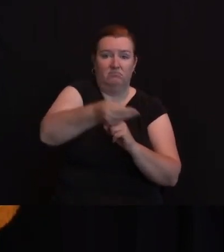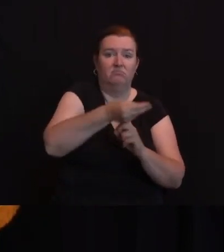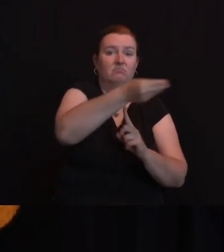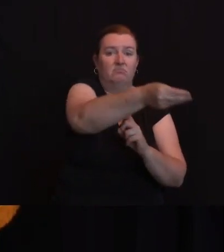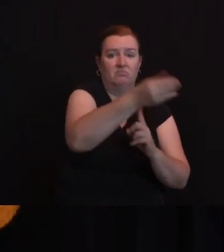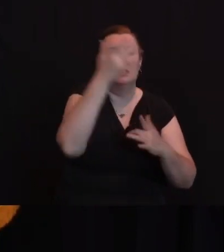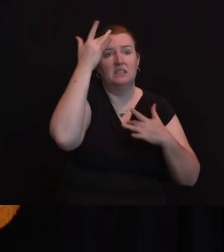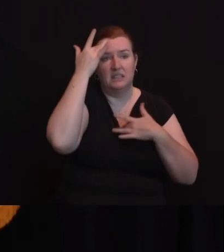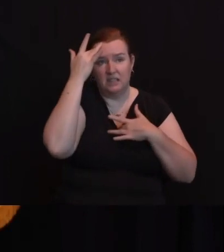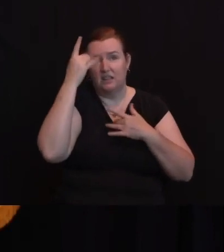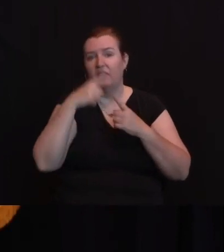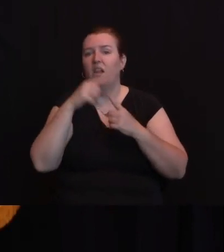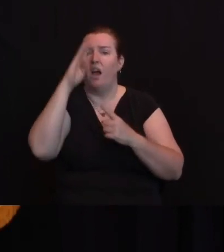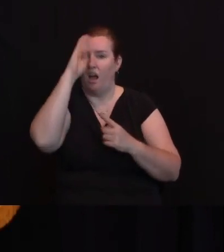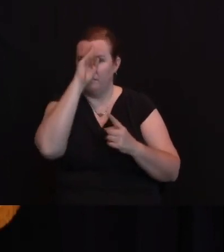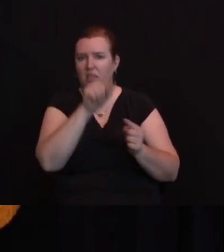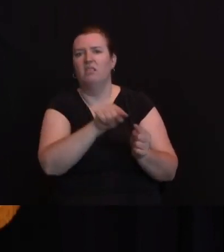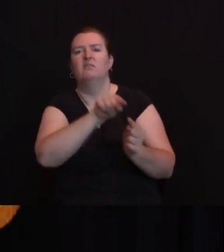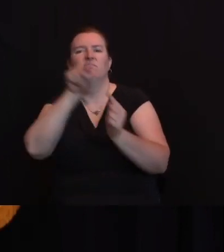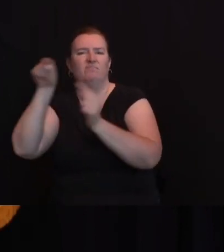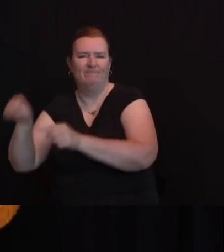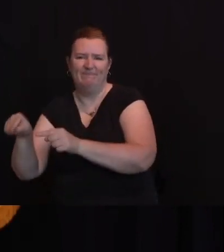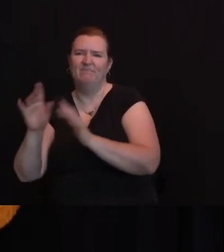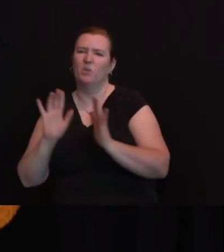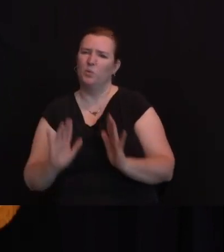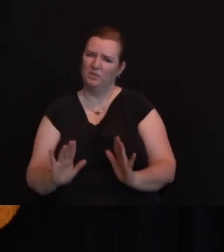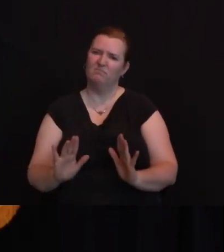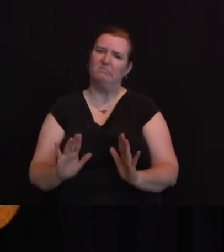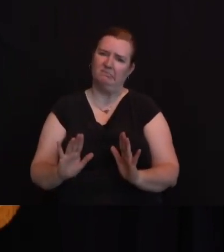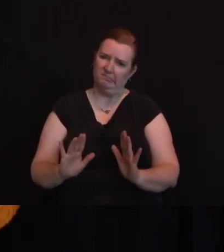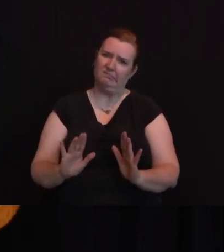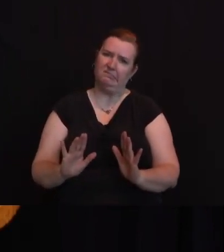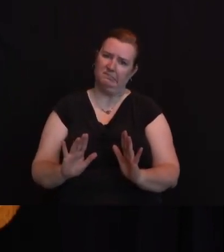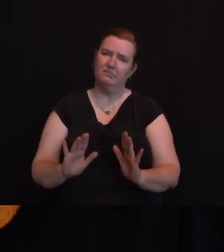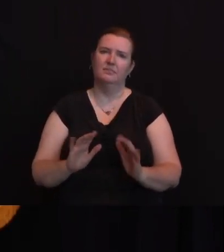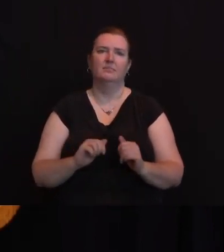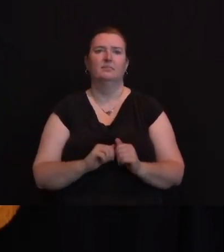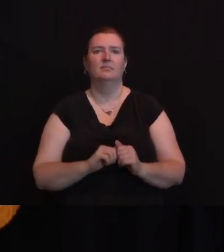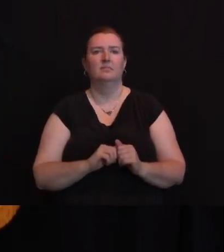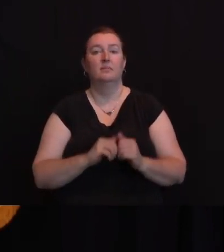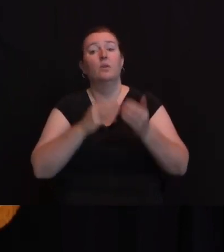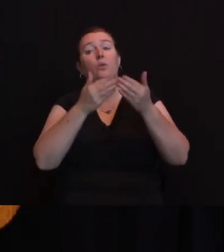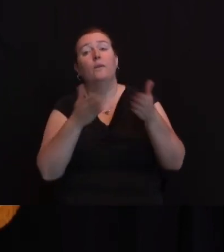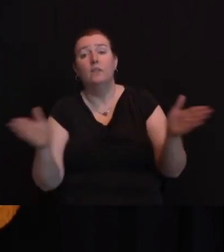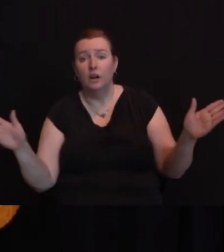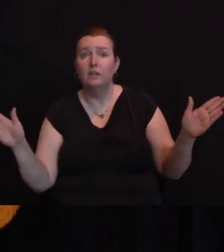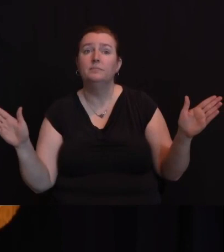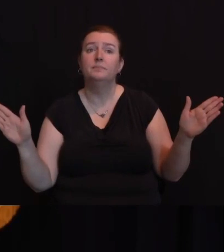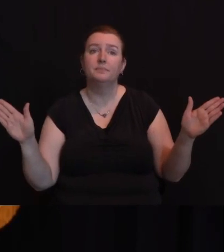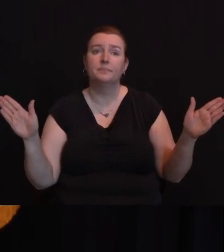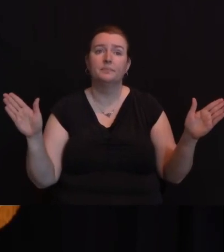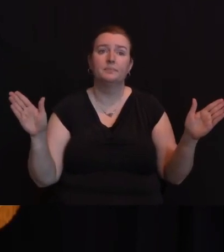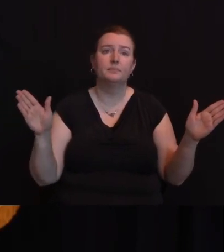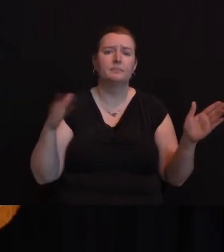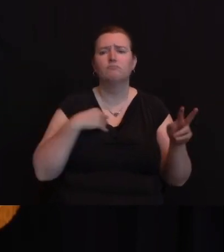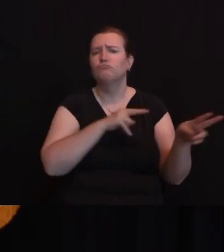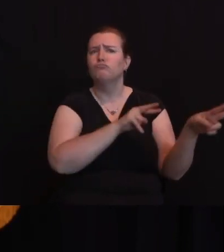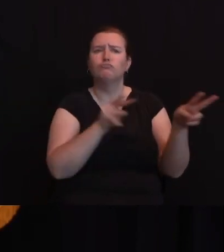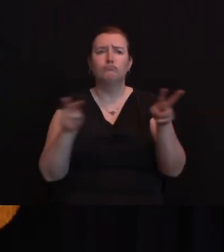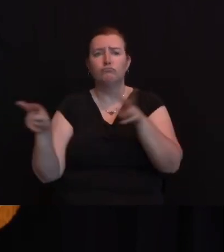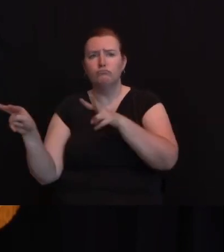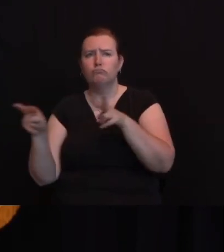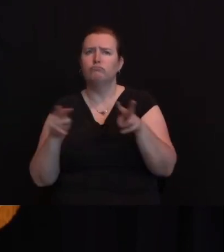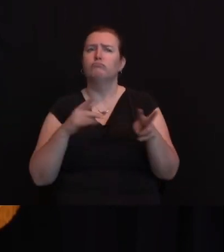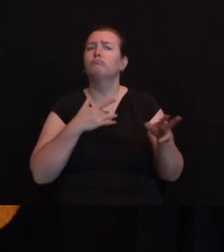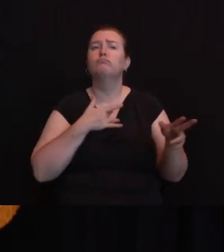outcomes may happen. So to kind of answer the question, overall, what I think that we're seeing is this. I think we're seeing somewhat of a